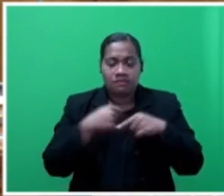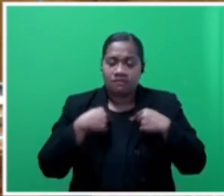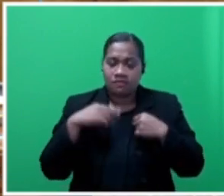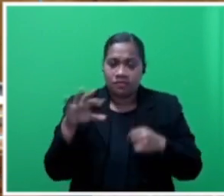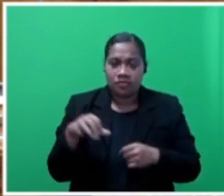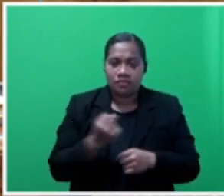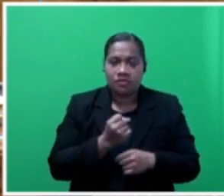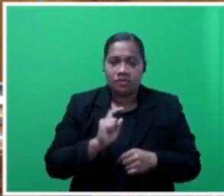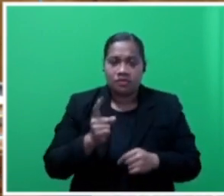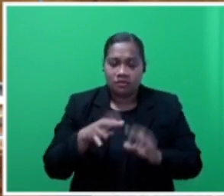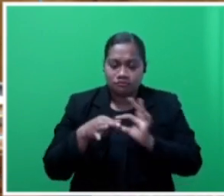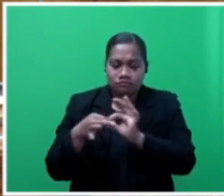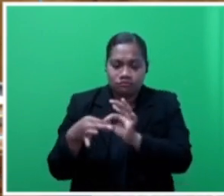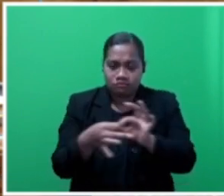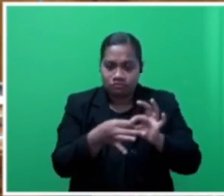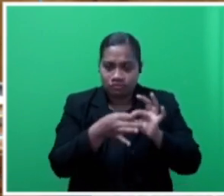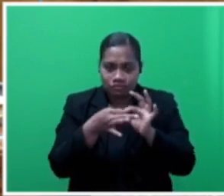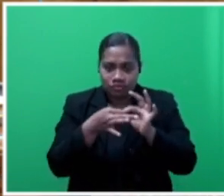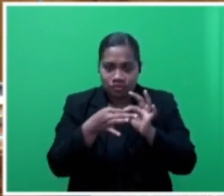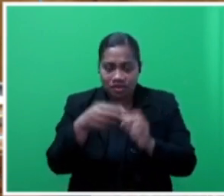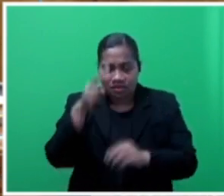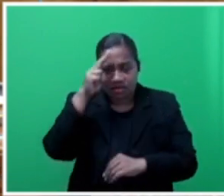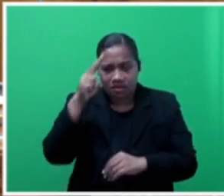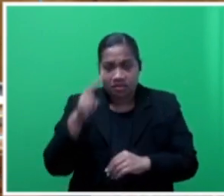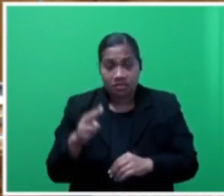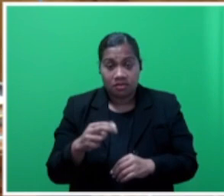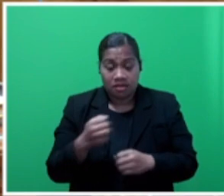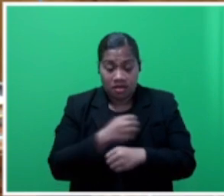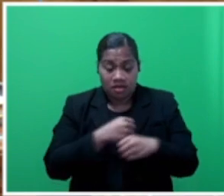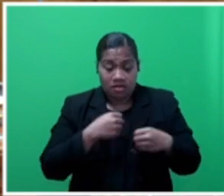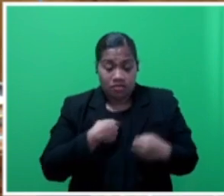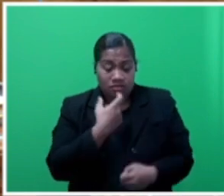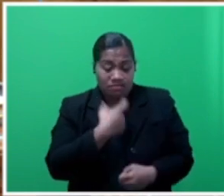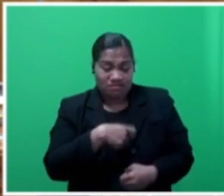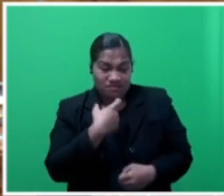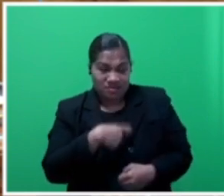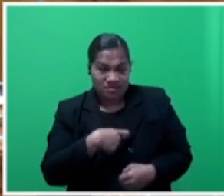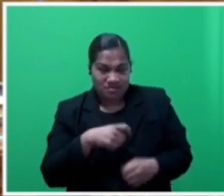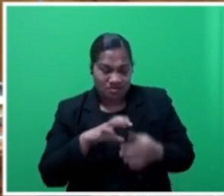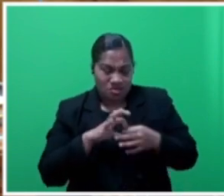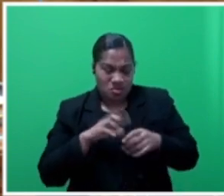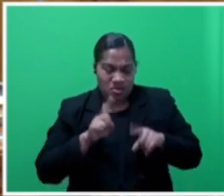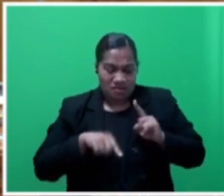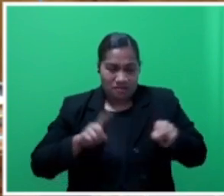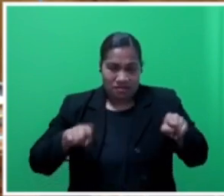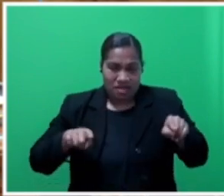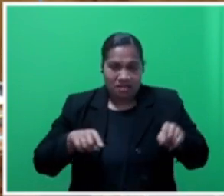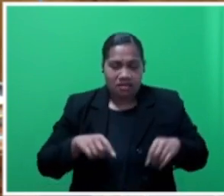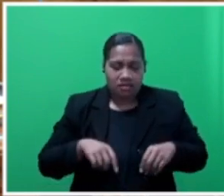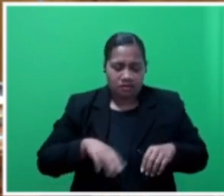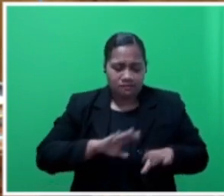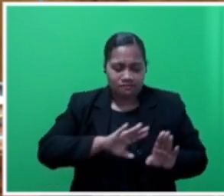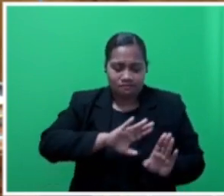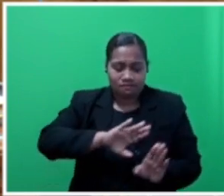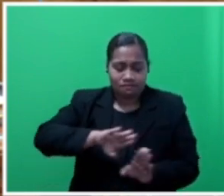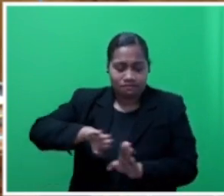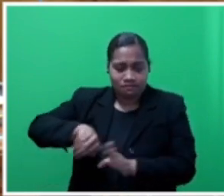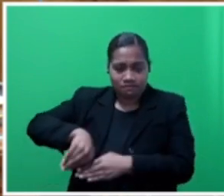nation. We must put aside our personal egos, small differences, and collectively work together